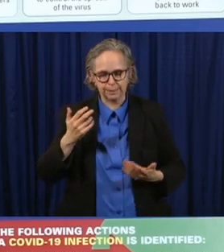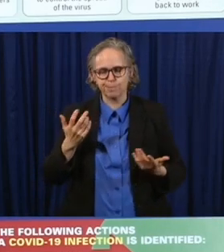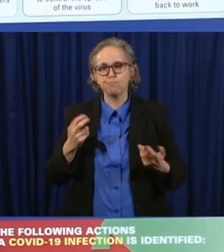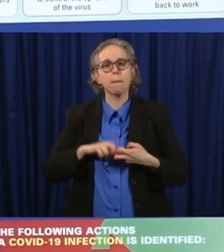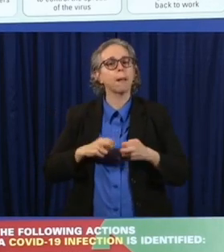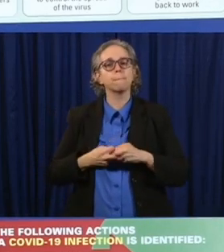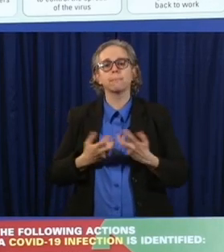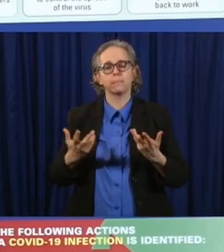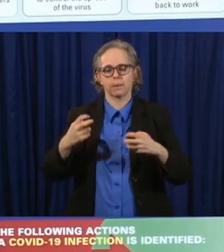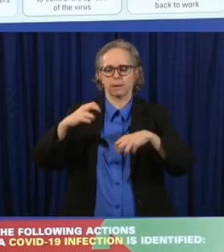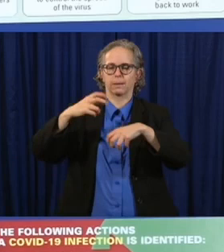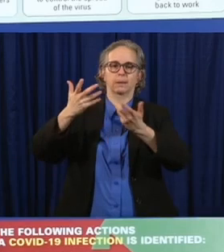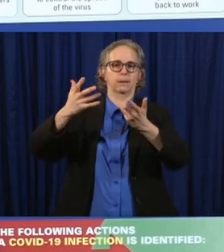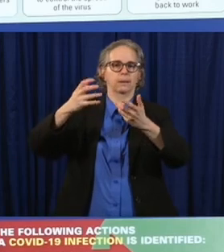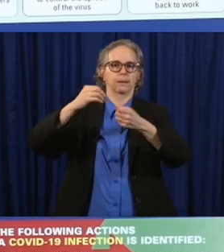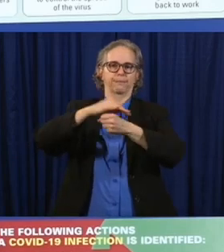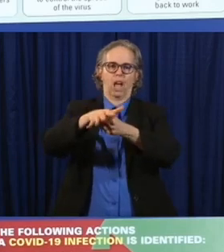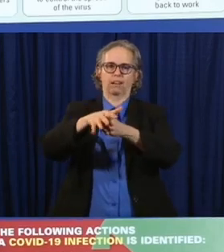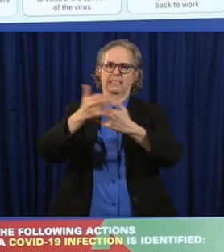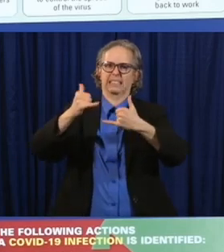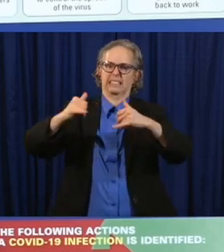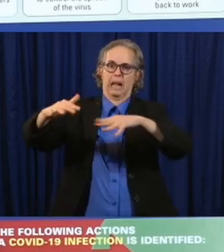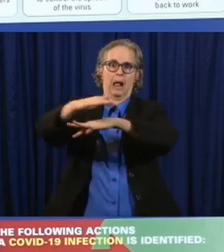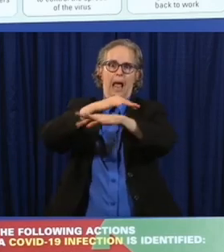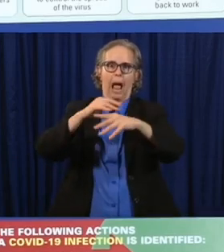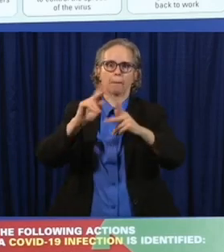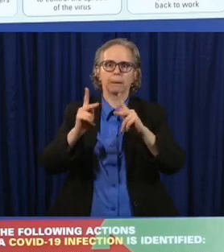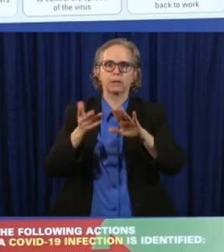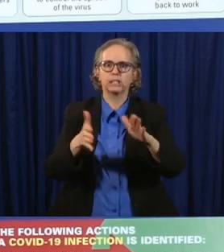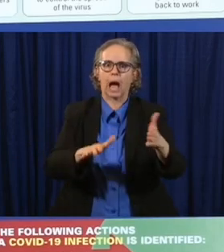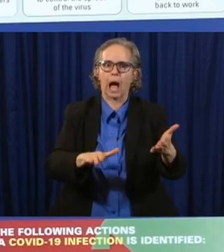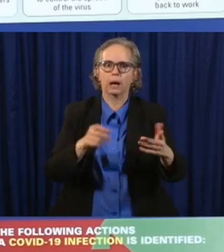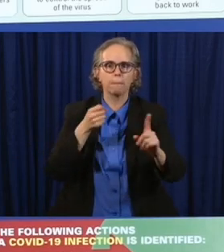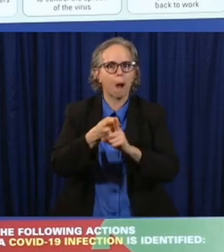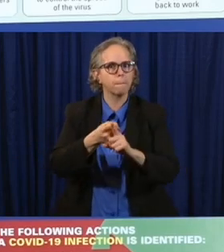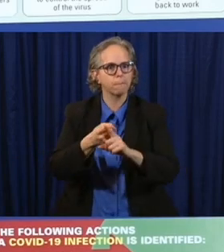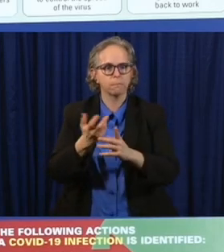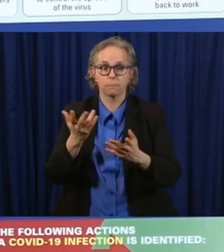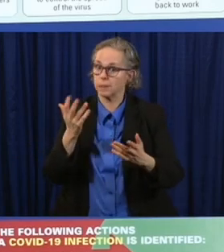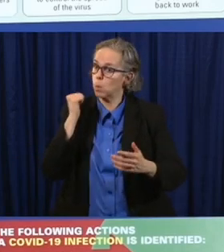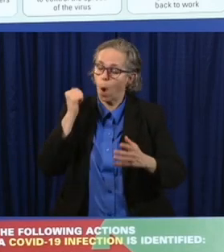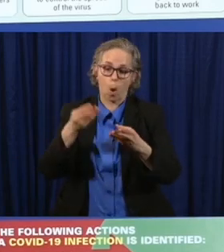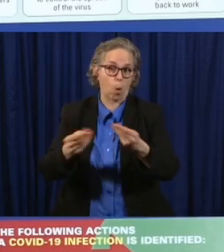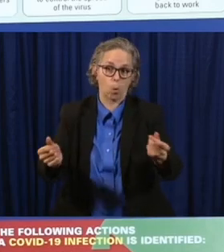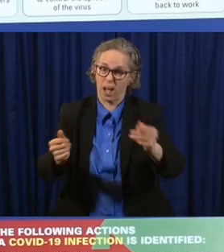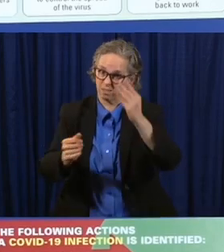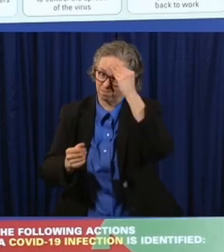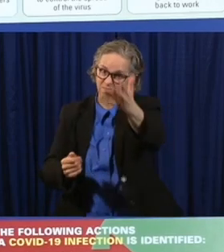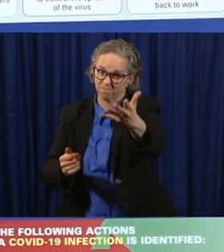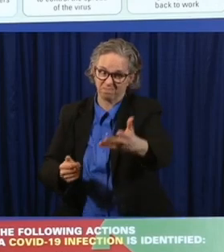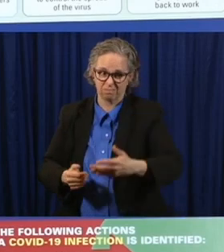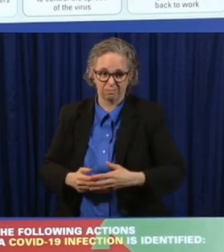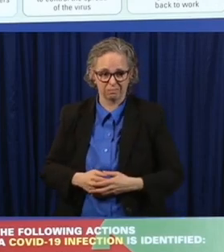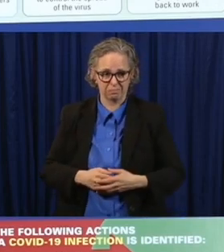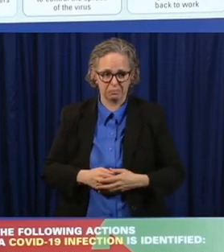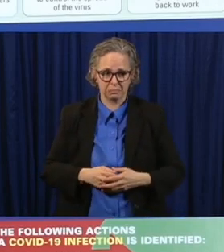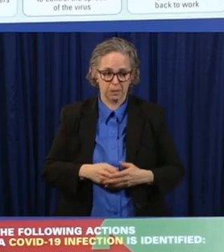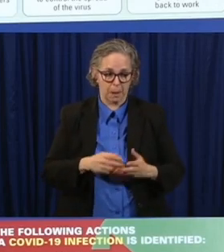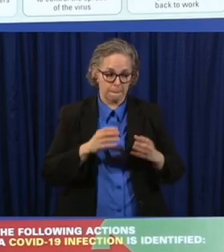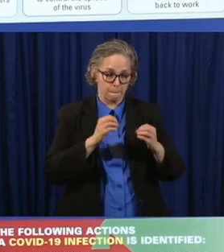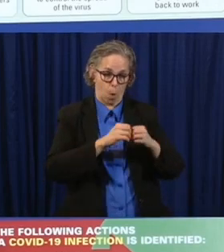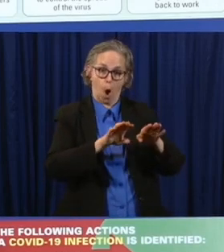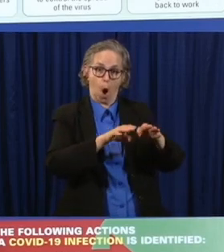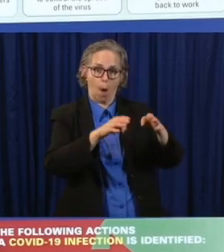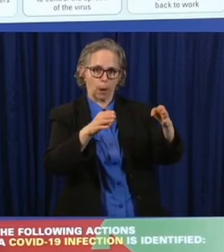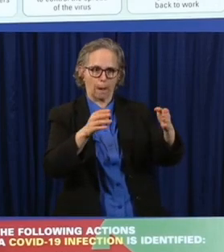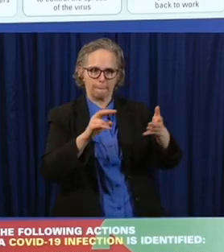go away. And we know the more we open up, the more, as you and I talked about last week, the more